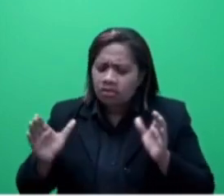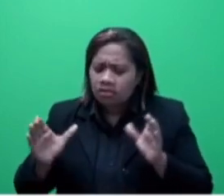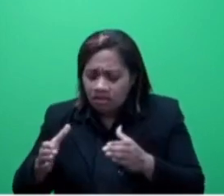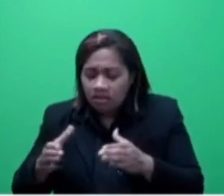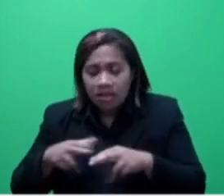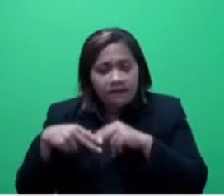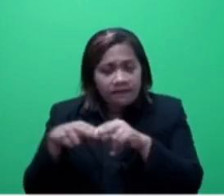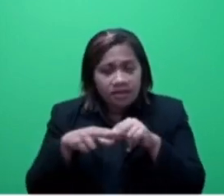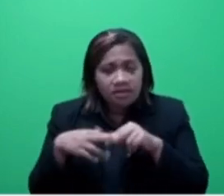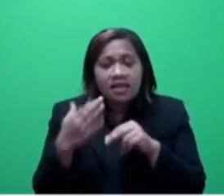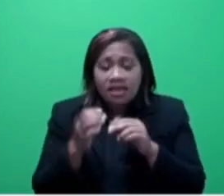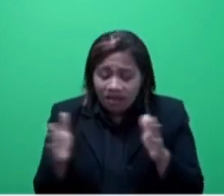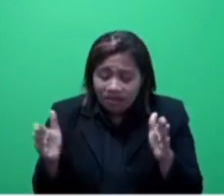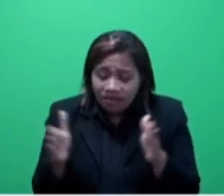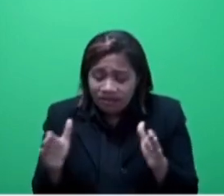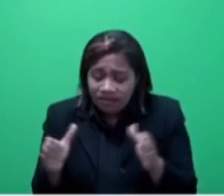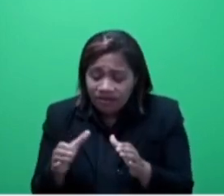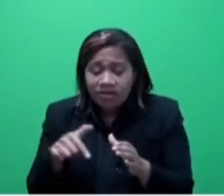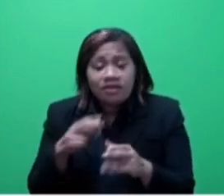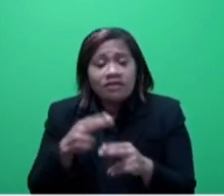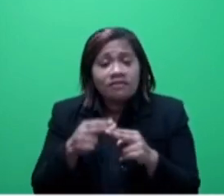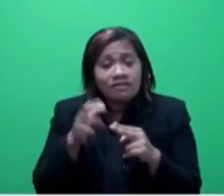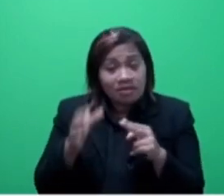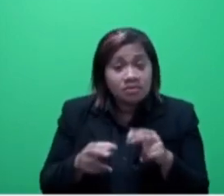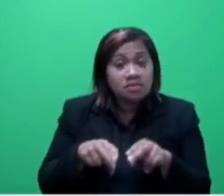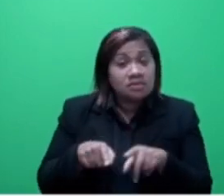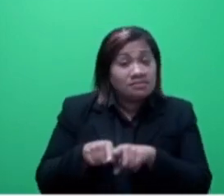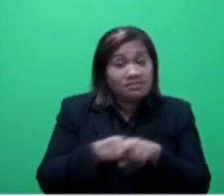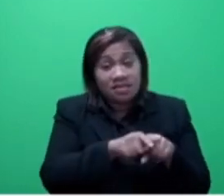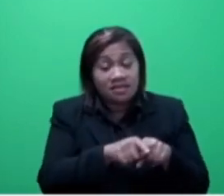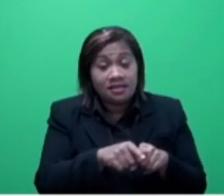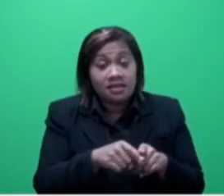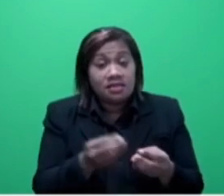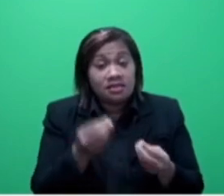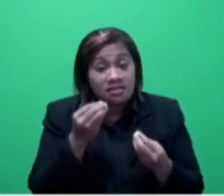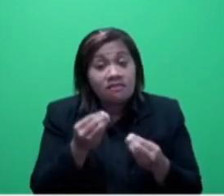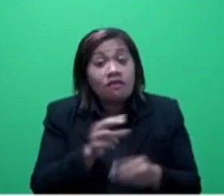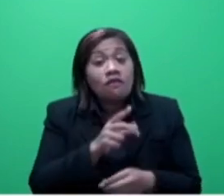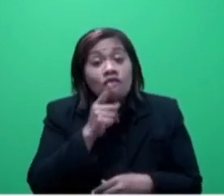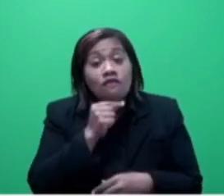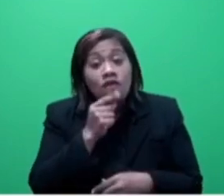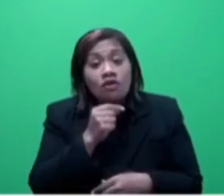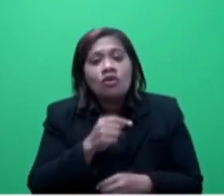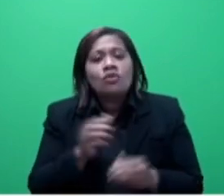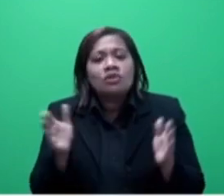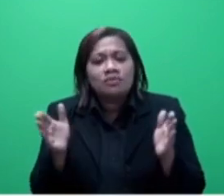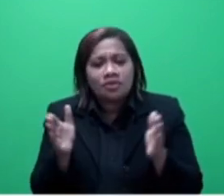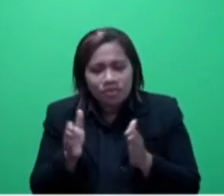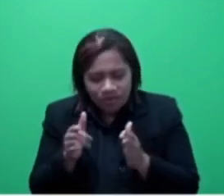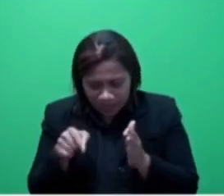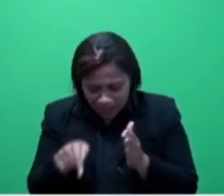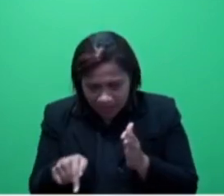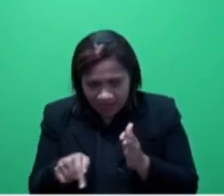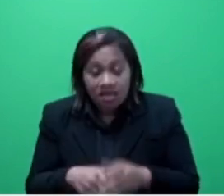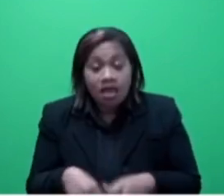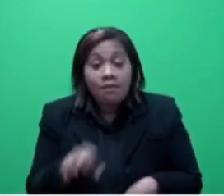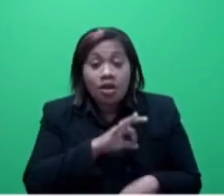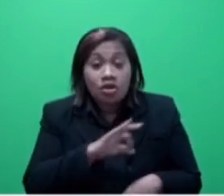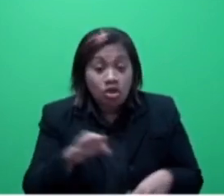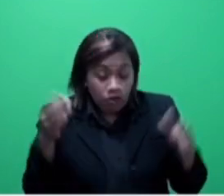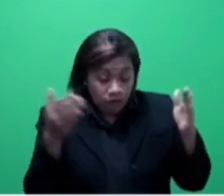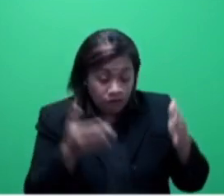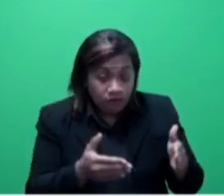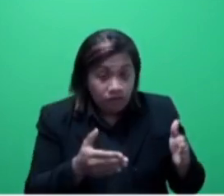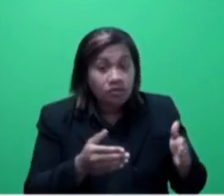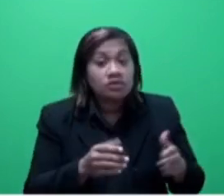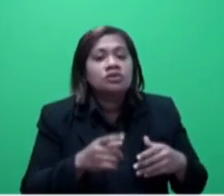smallholder farmers, which means the value of loan taken will be smaller than the non-focus industry. The non-focus will then